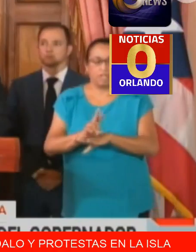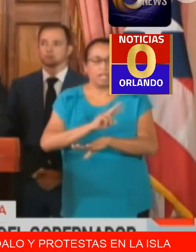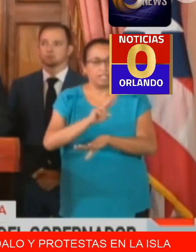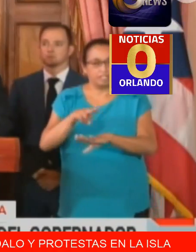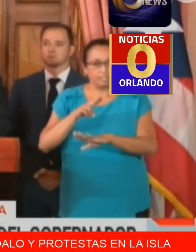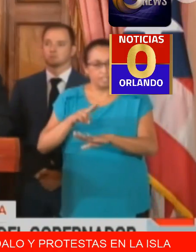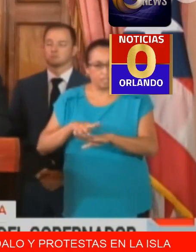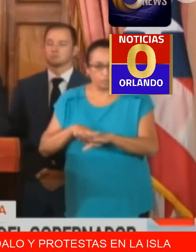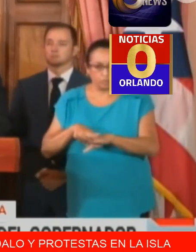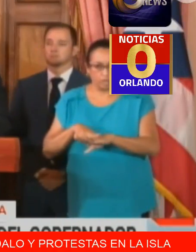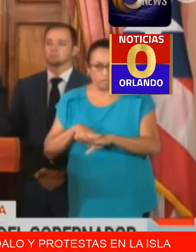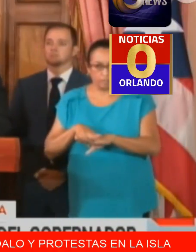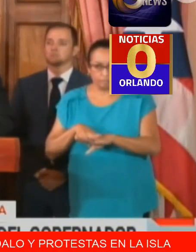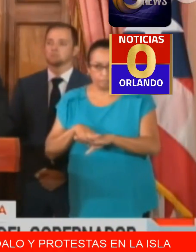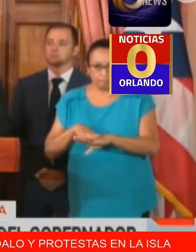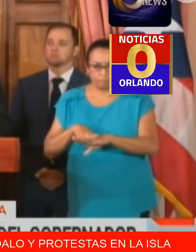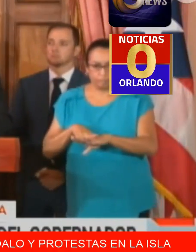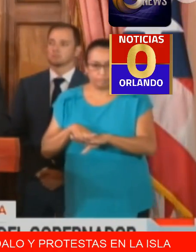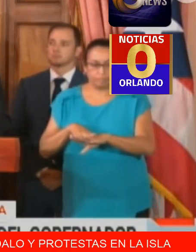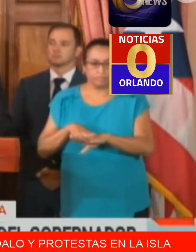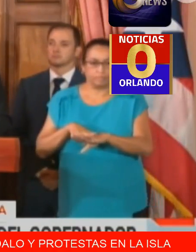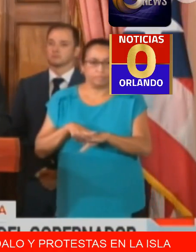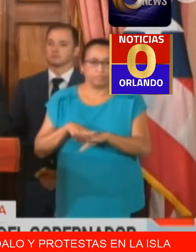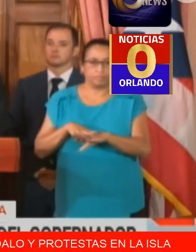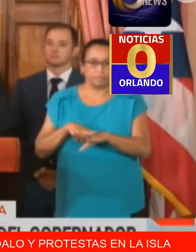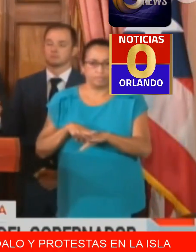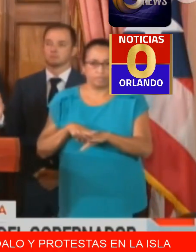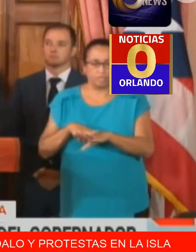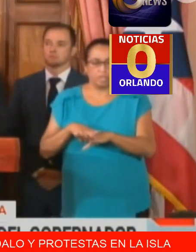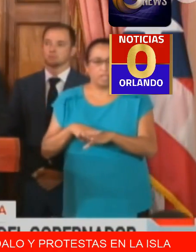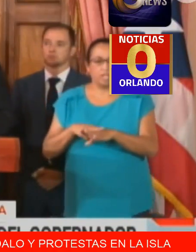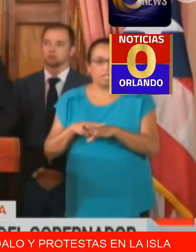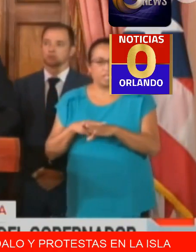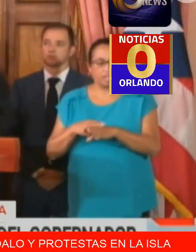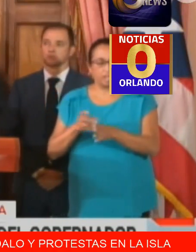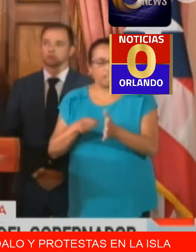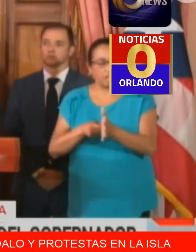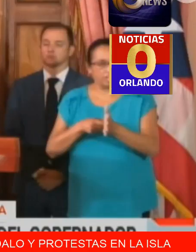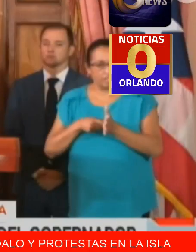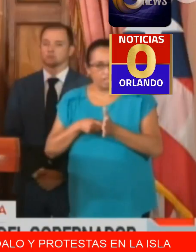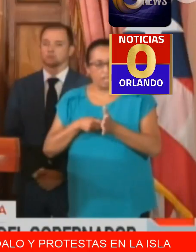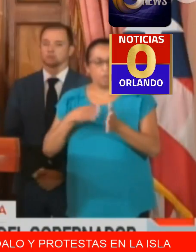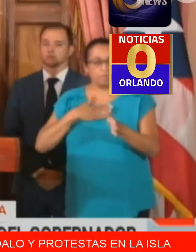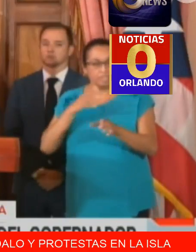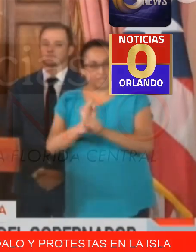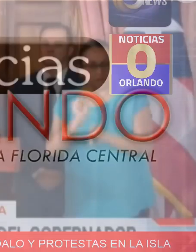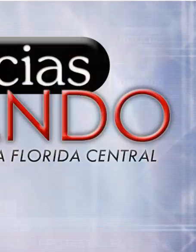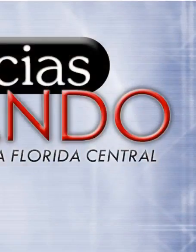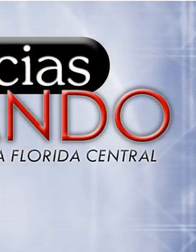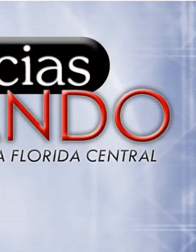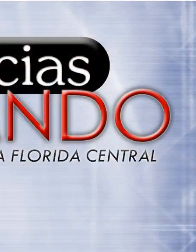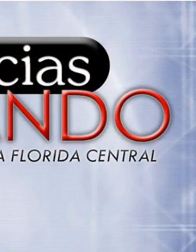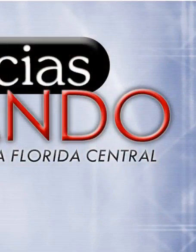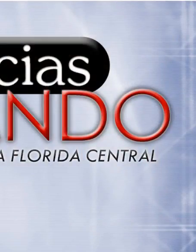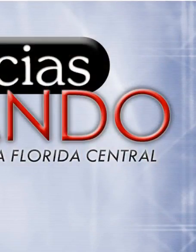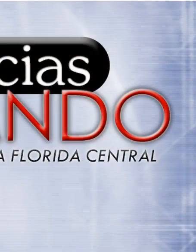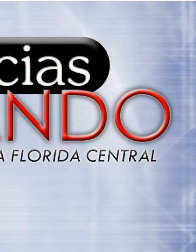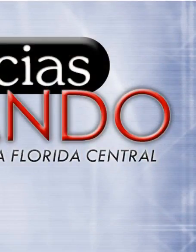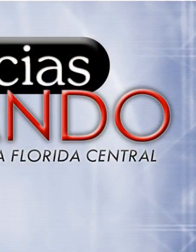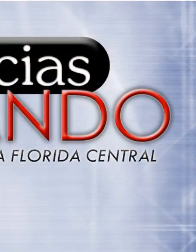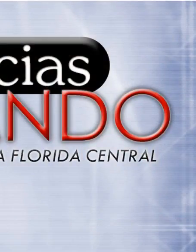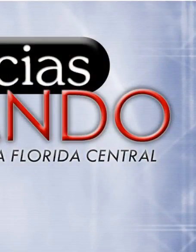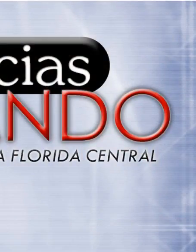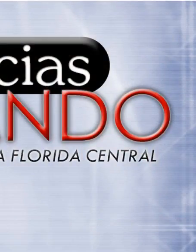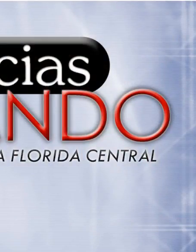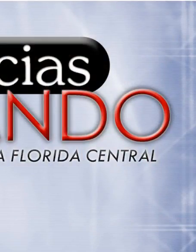naturally there is a cloud of doubt. I recognize it. And my job is to make sure that I can do everything